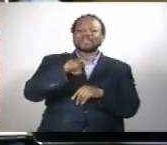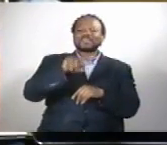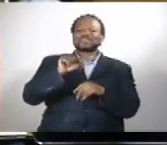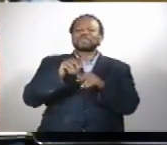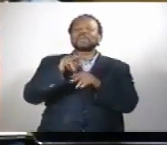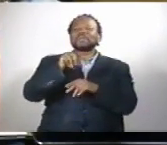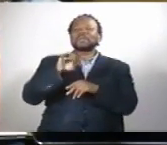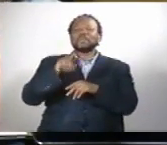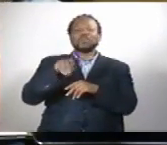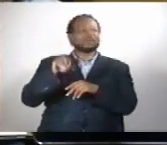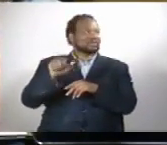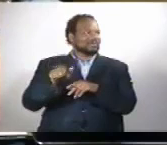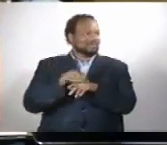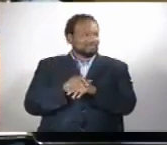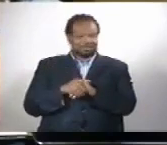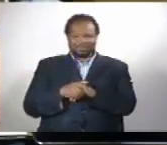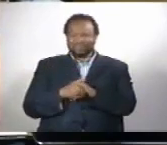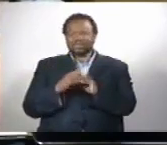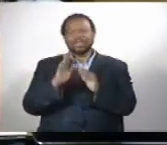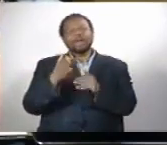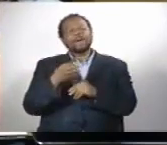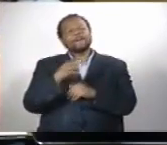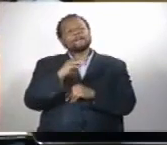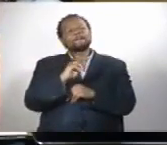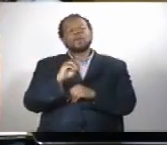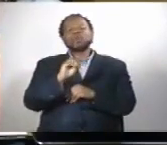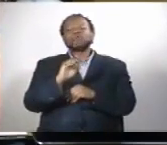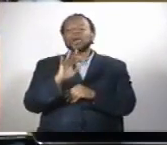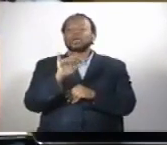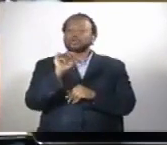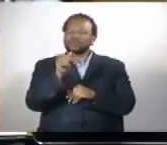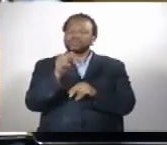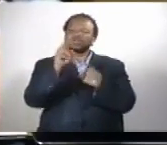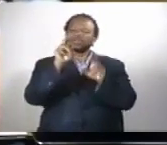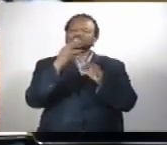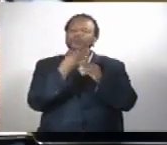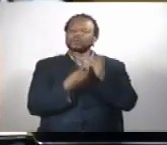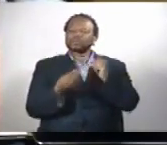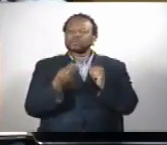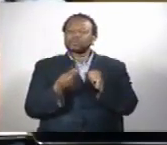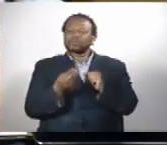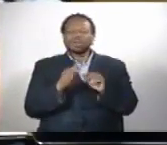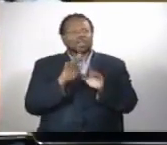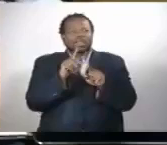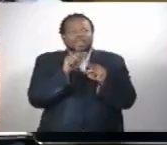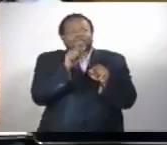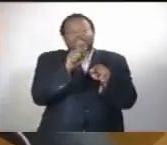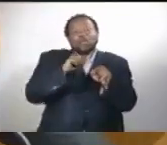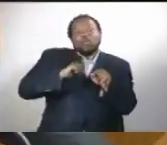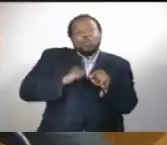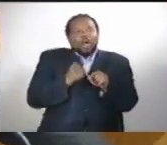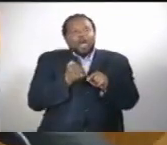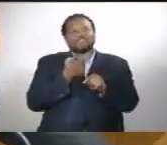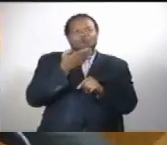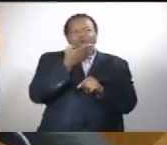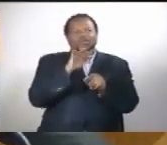Honourable Mulder, do you want to please just withdraw the issue of the wife of, because